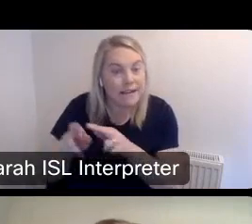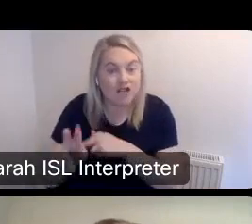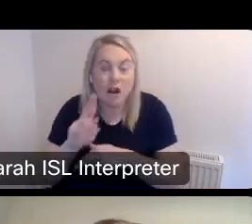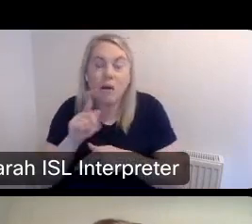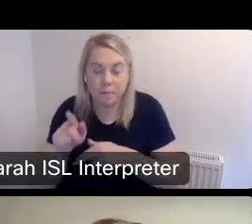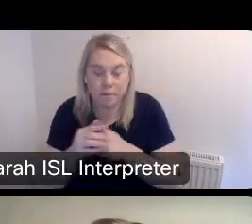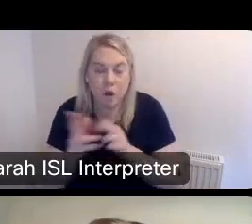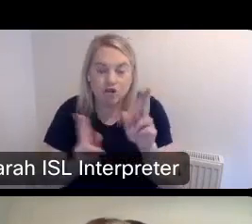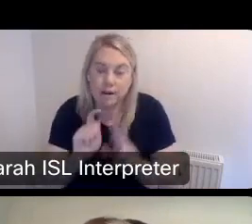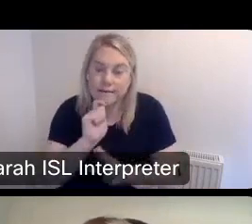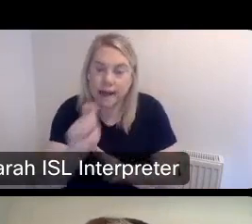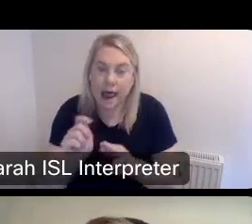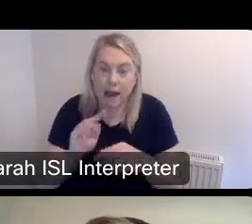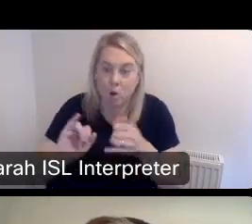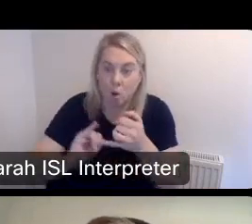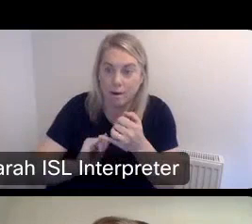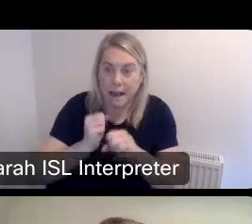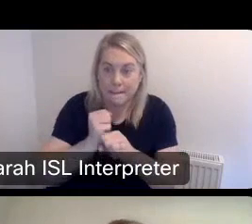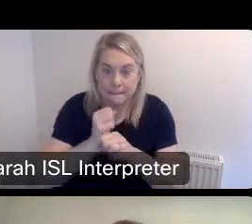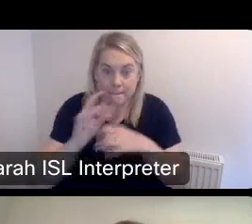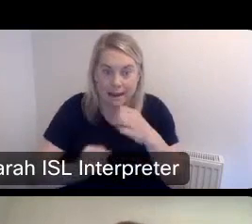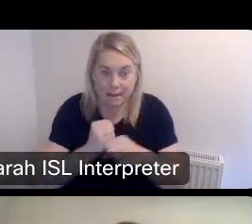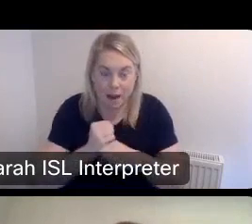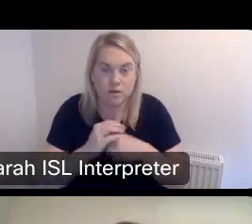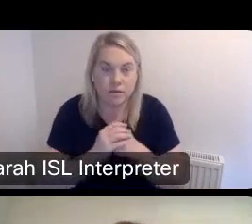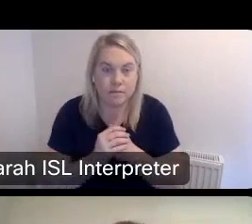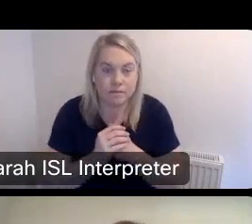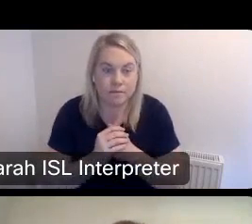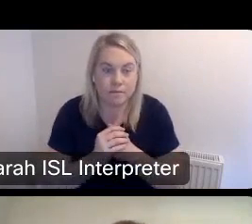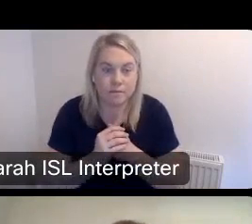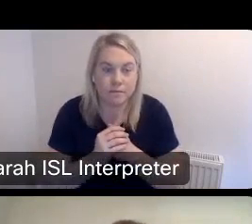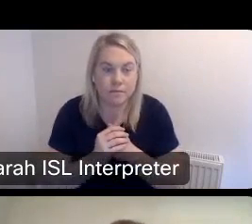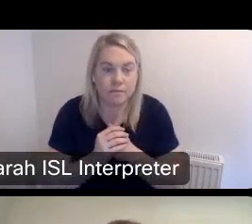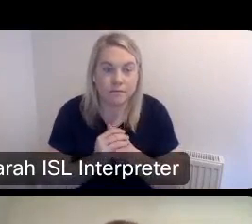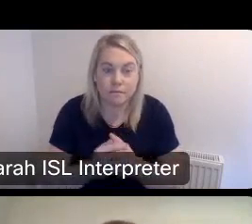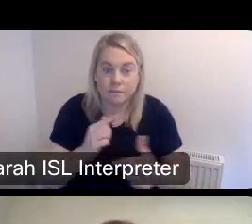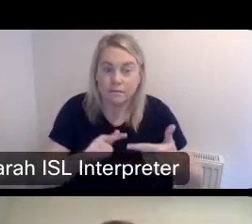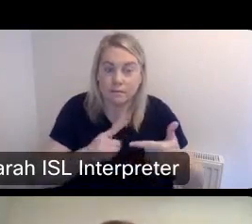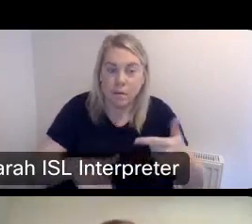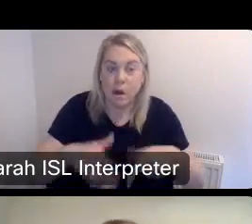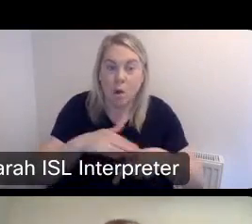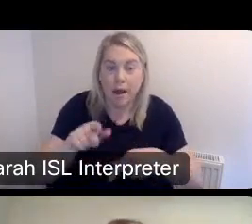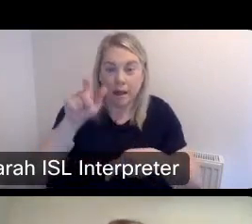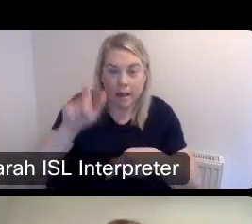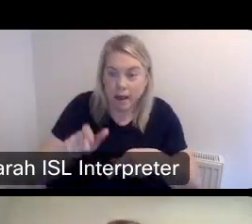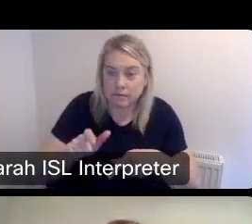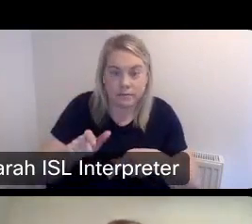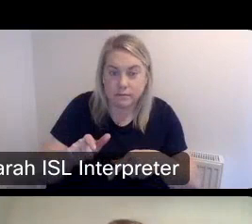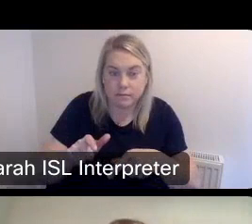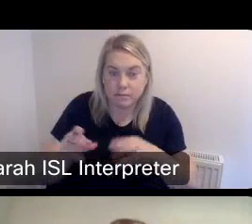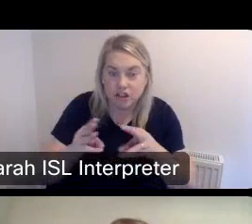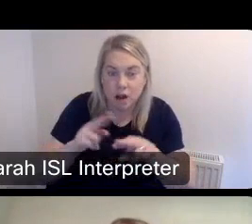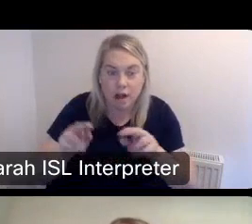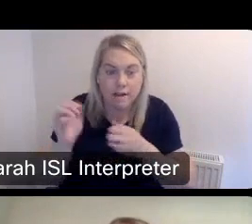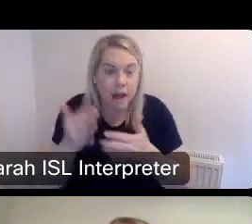of the notifiable incident is to be made, or where that principal health practitioner is not available or otherwise not in a